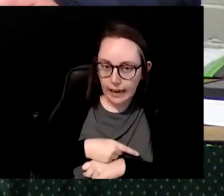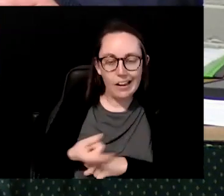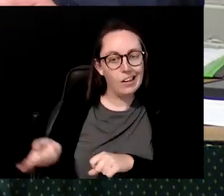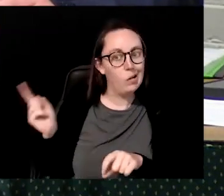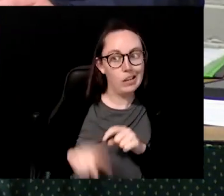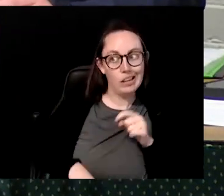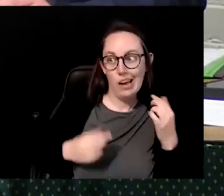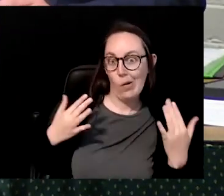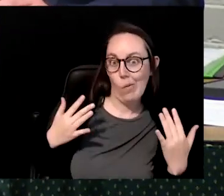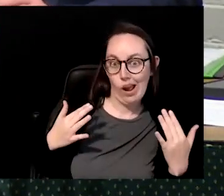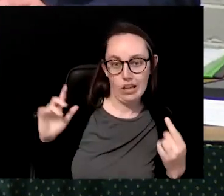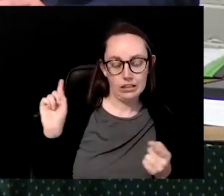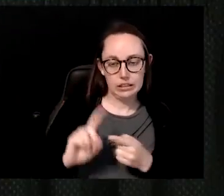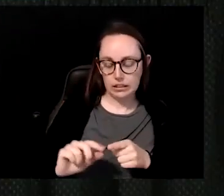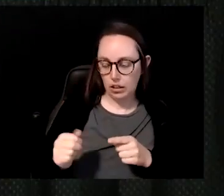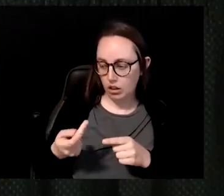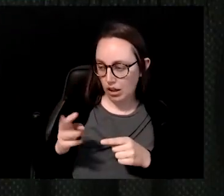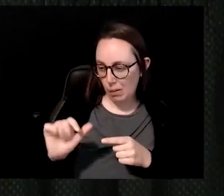4th